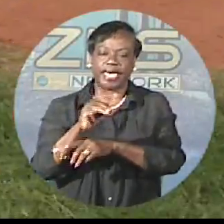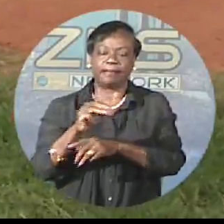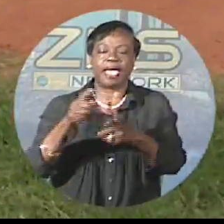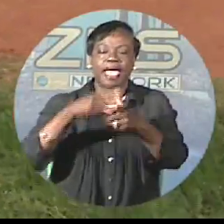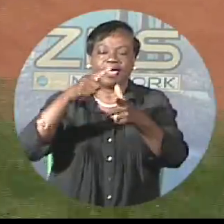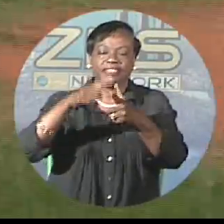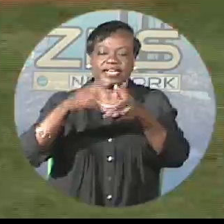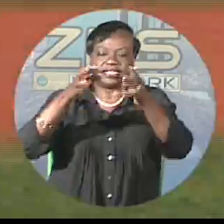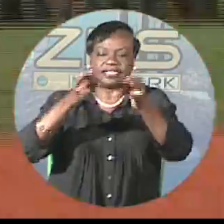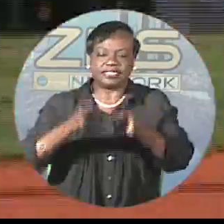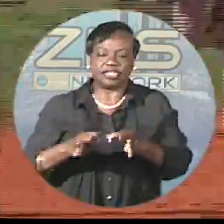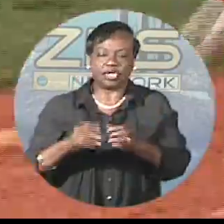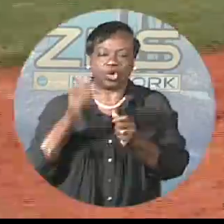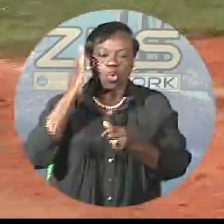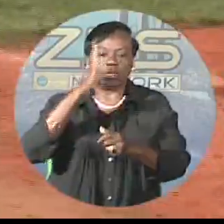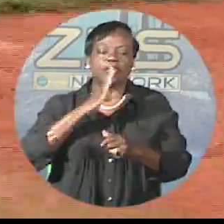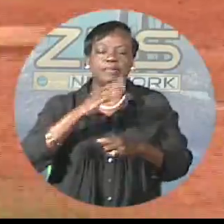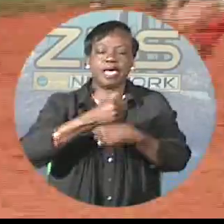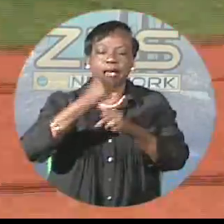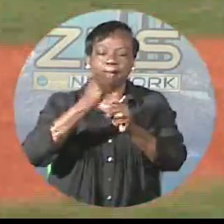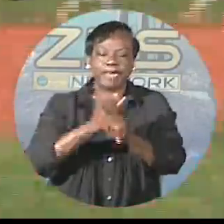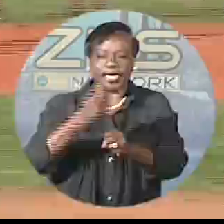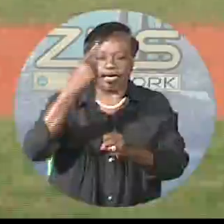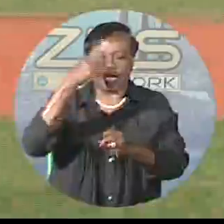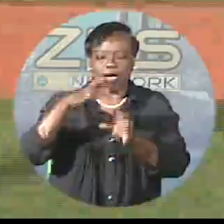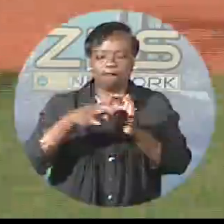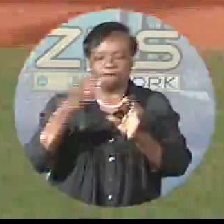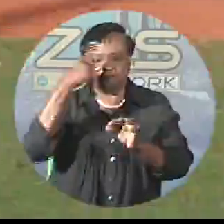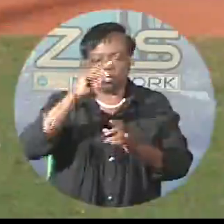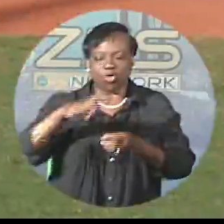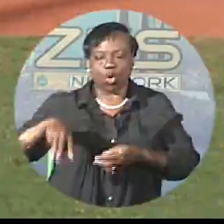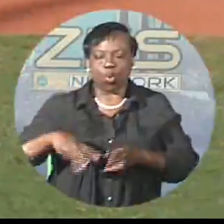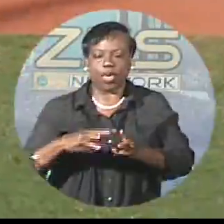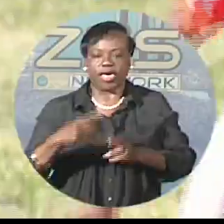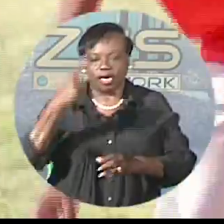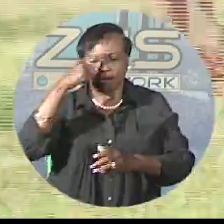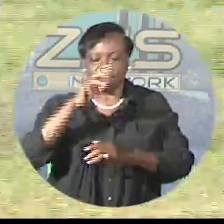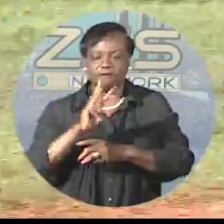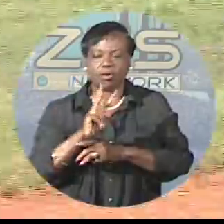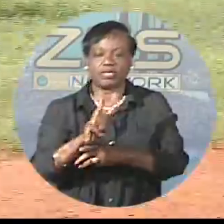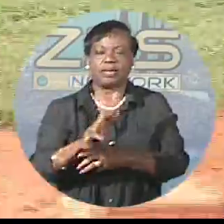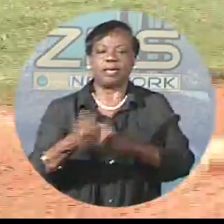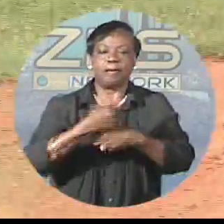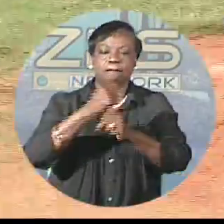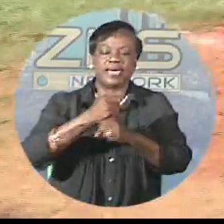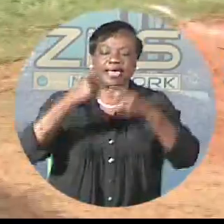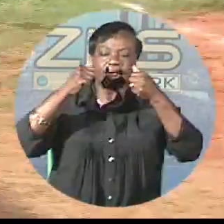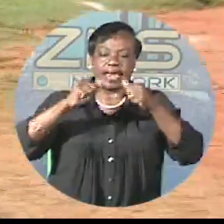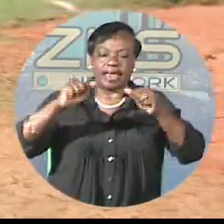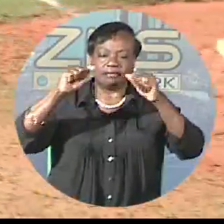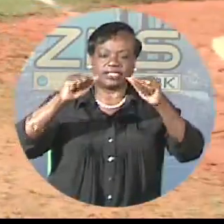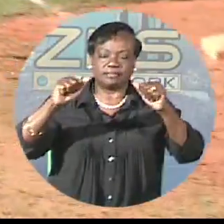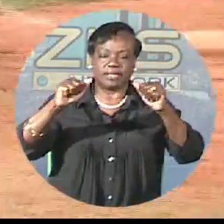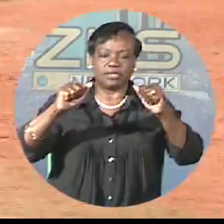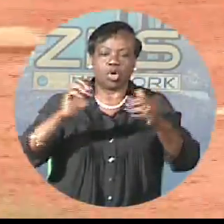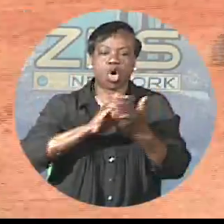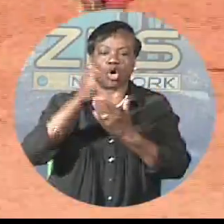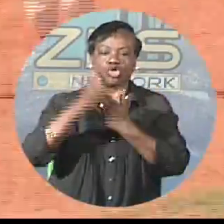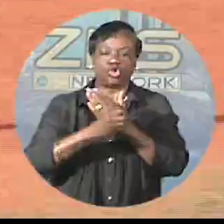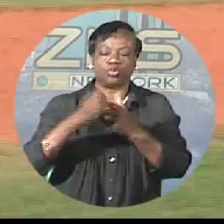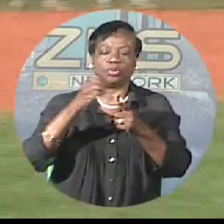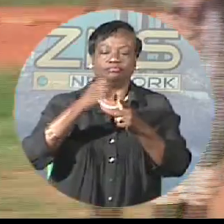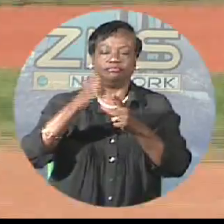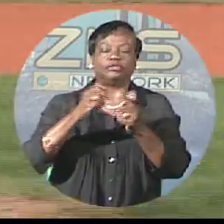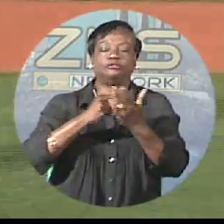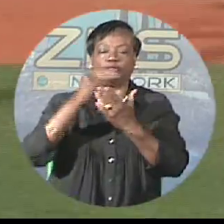decision on the way forward. And then, so we'll make an announcement in October, November, on what's the direction of the Federation from